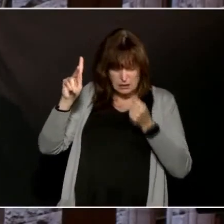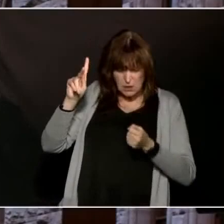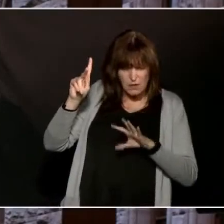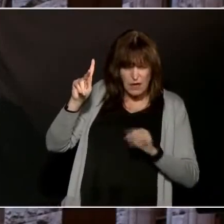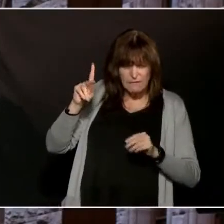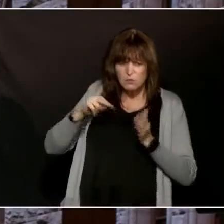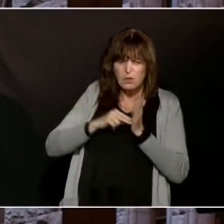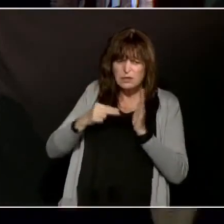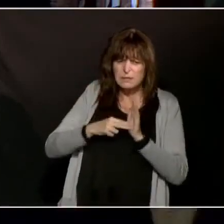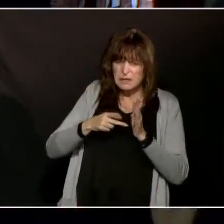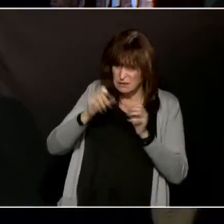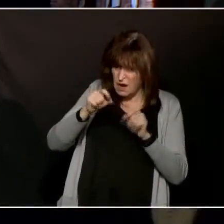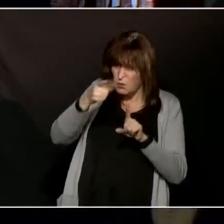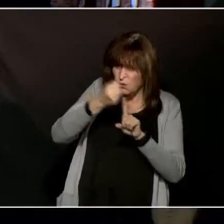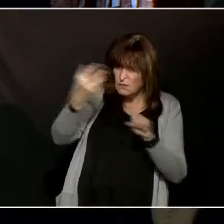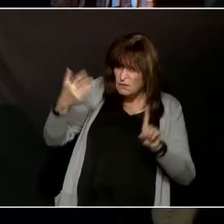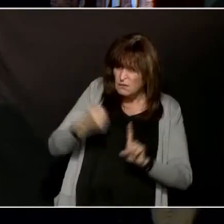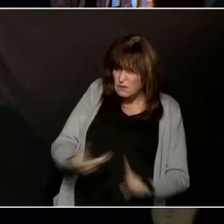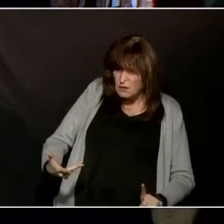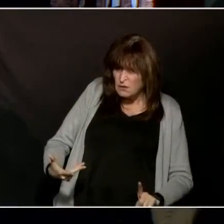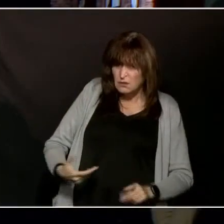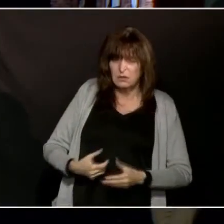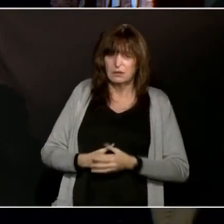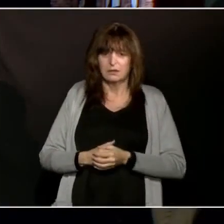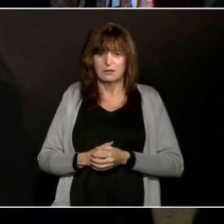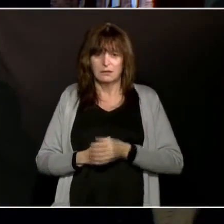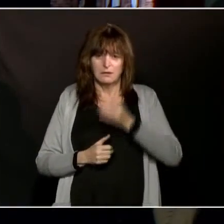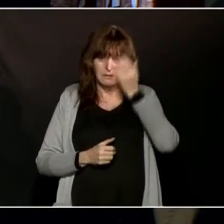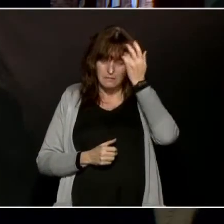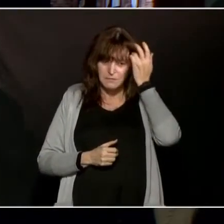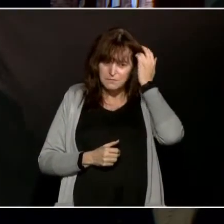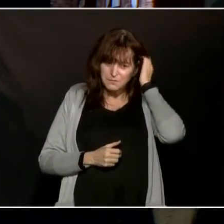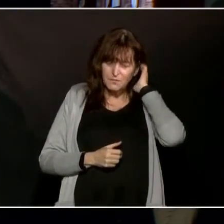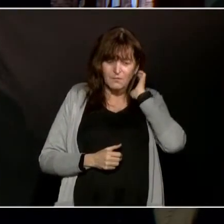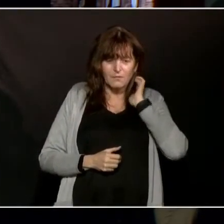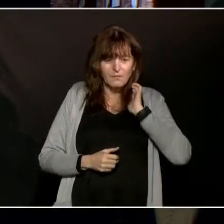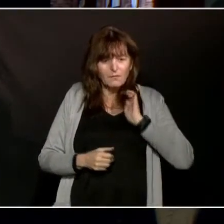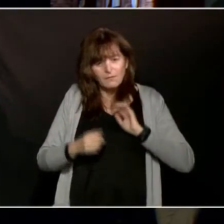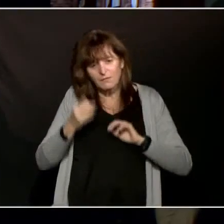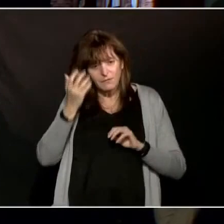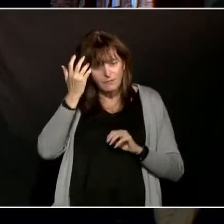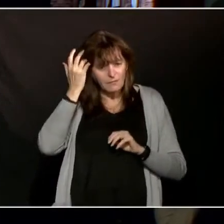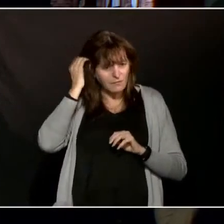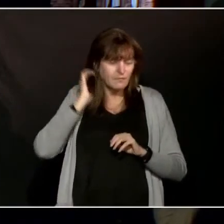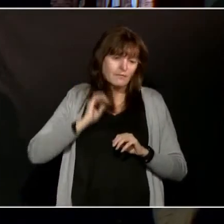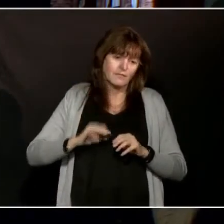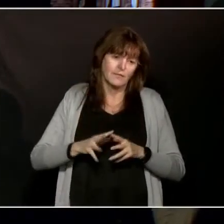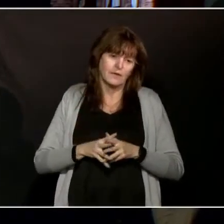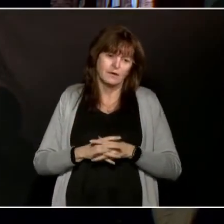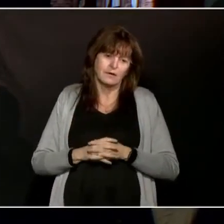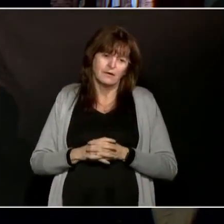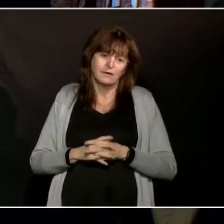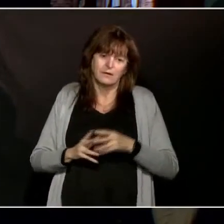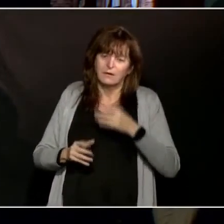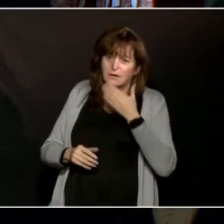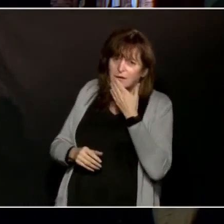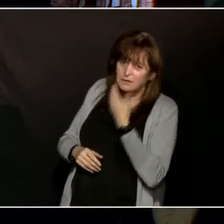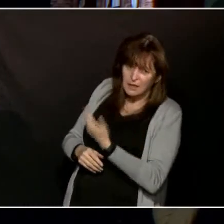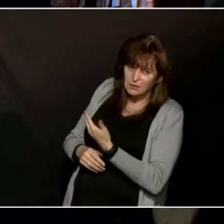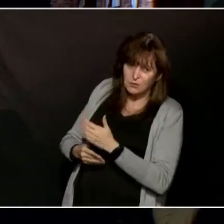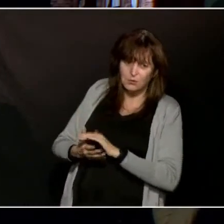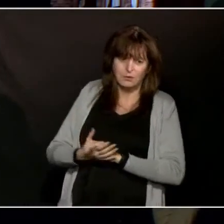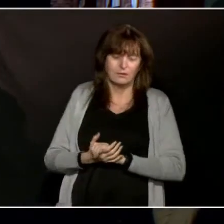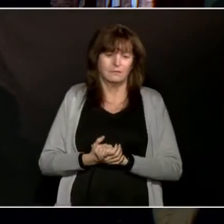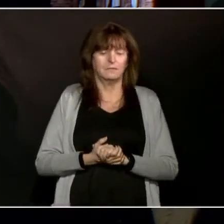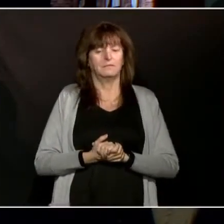found. Next question. Oh no, Dr. Allen's going to answer the question. Sorry. Thank you very much, Dr. Williams. As I think